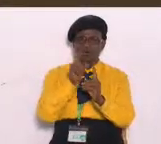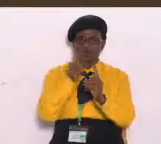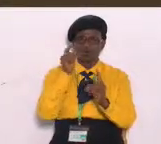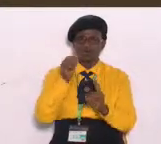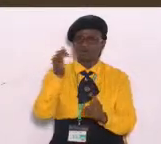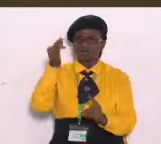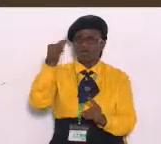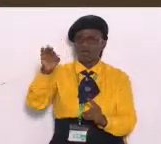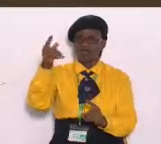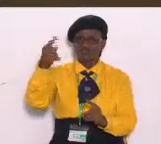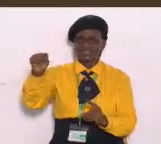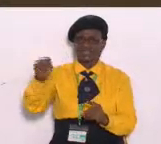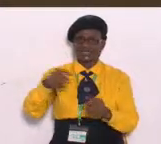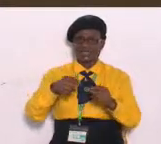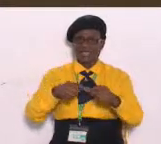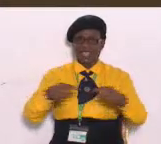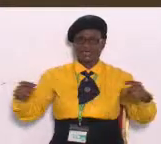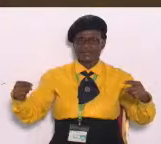of the enemy